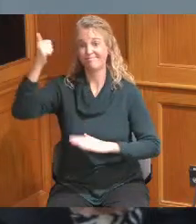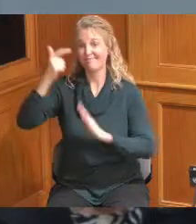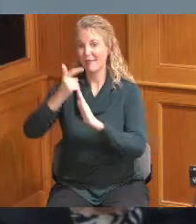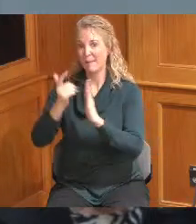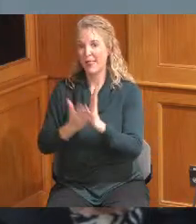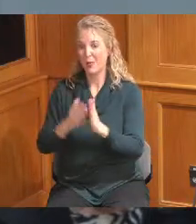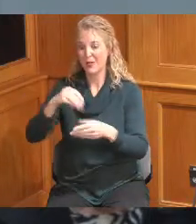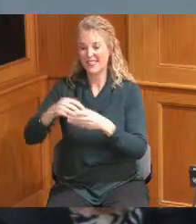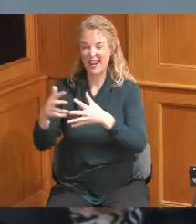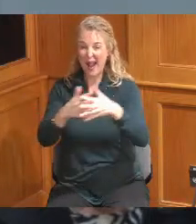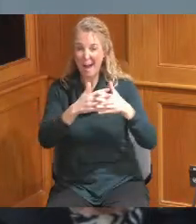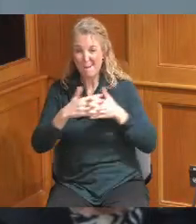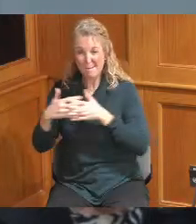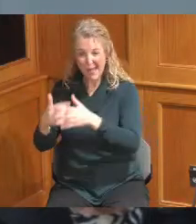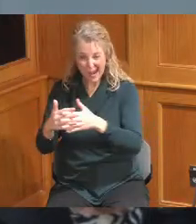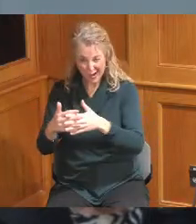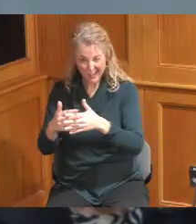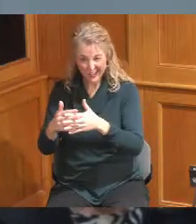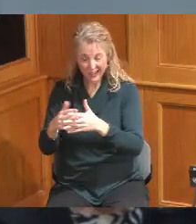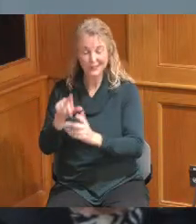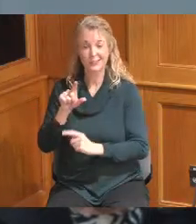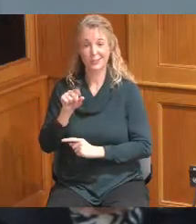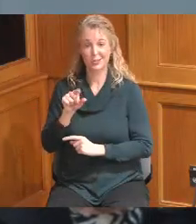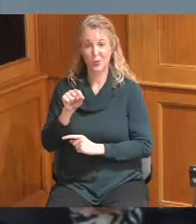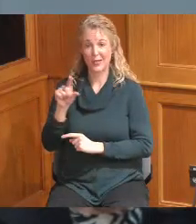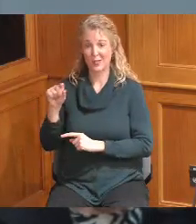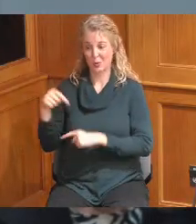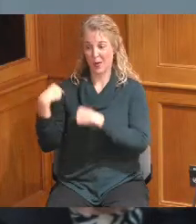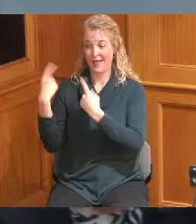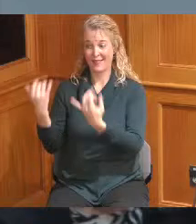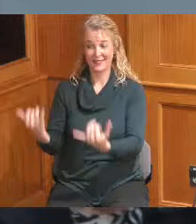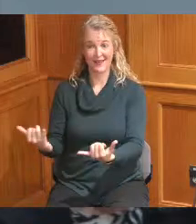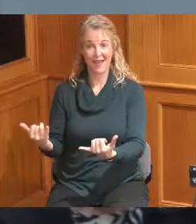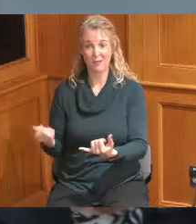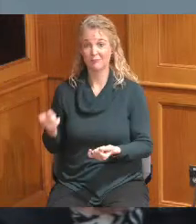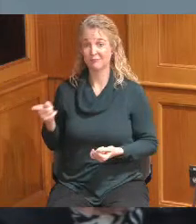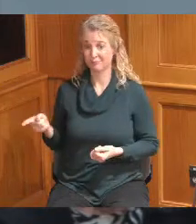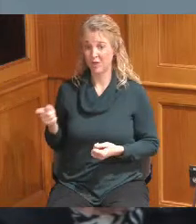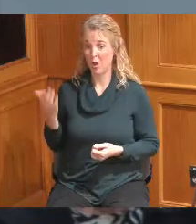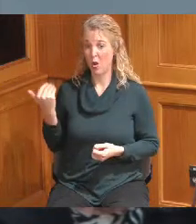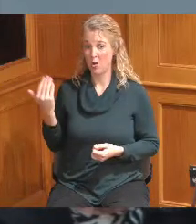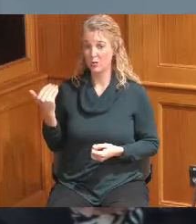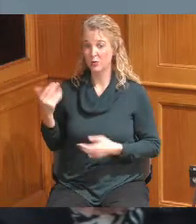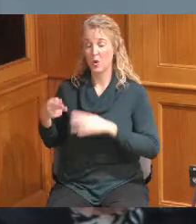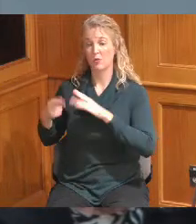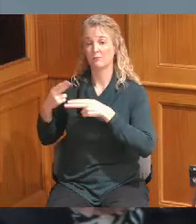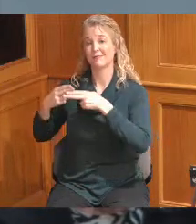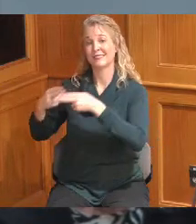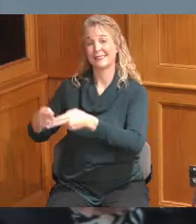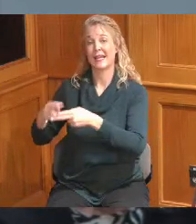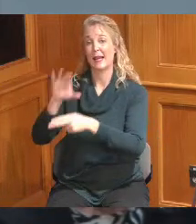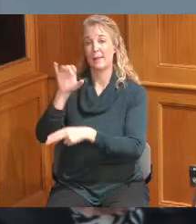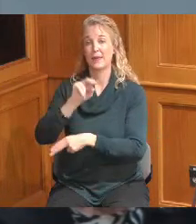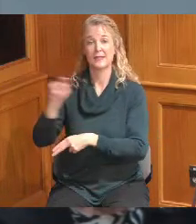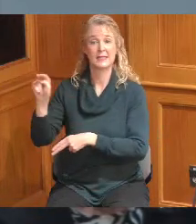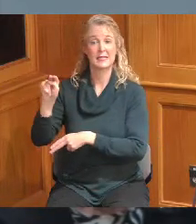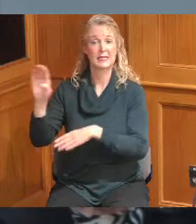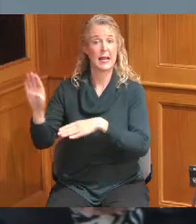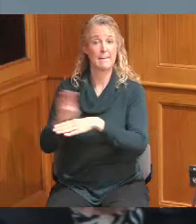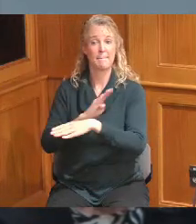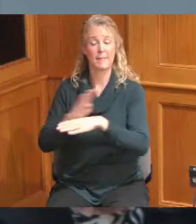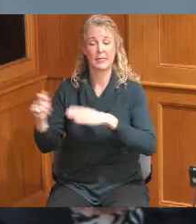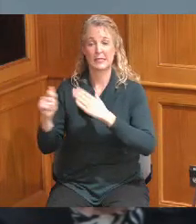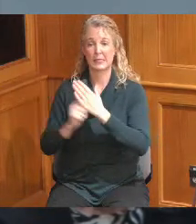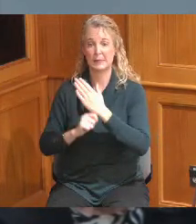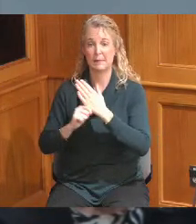in America since 2020. Judge Moore was also previously named as one of the Cincinnati Business